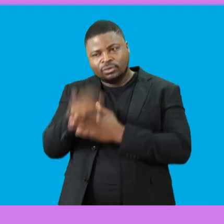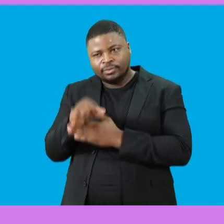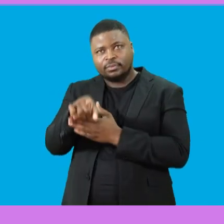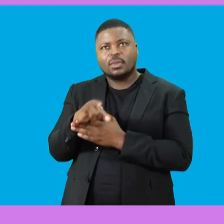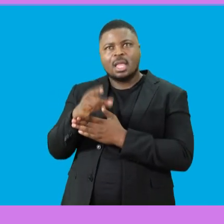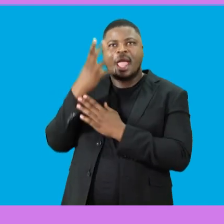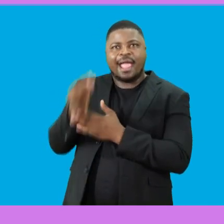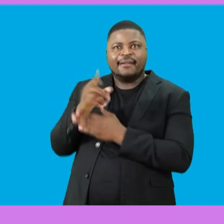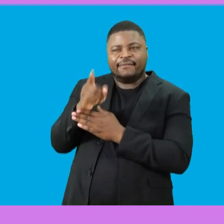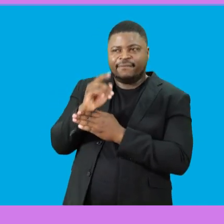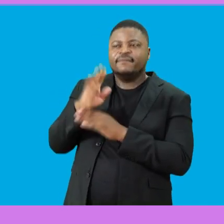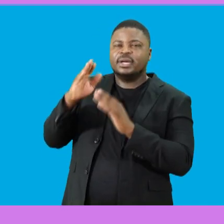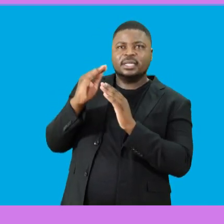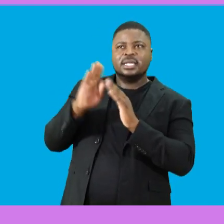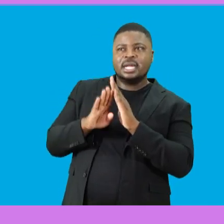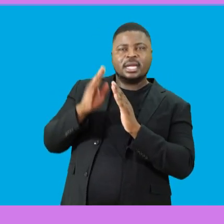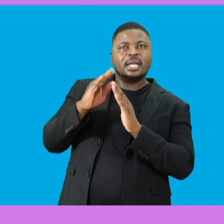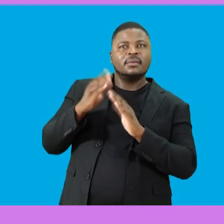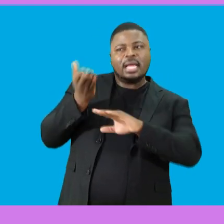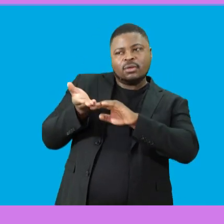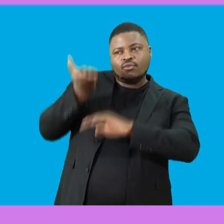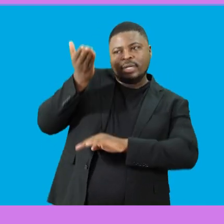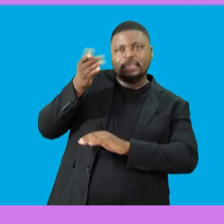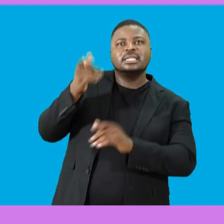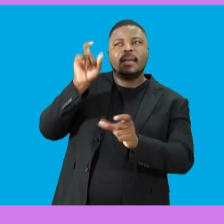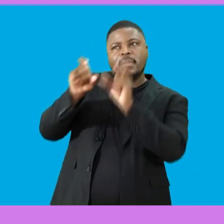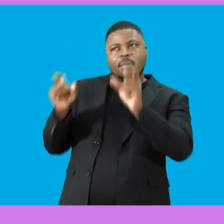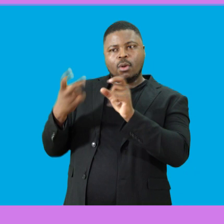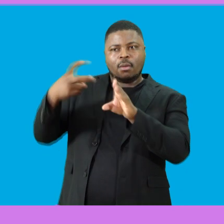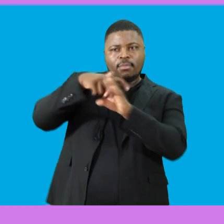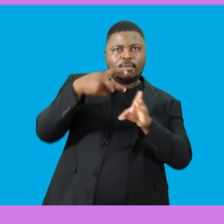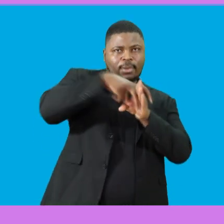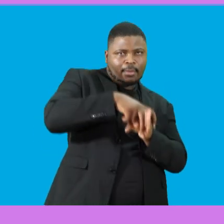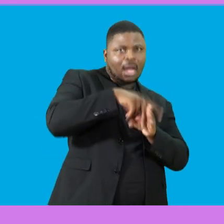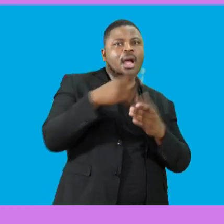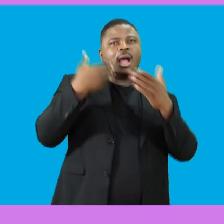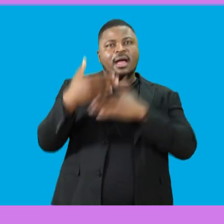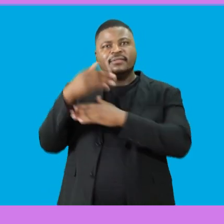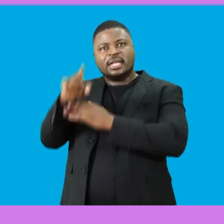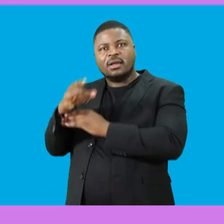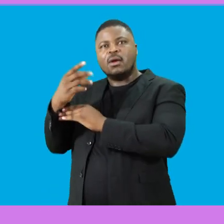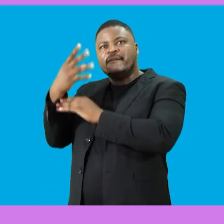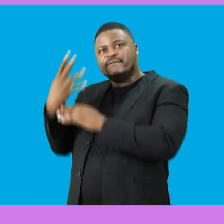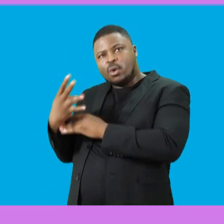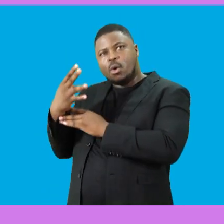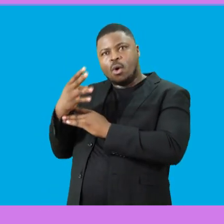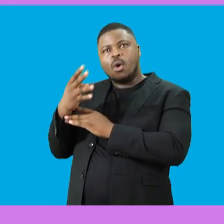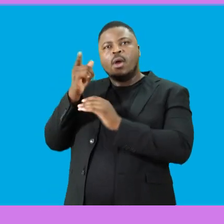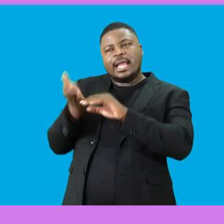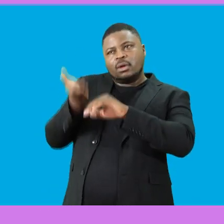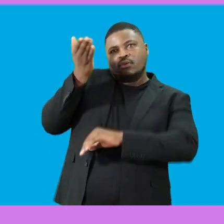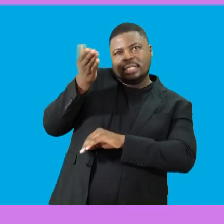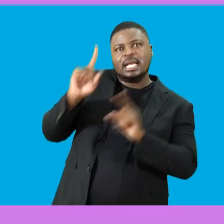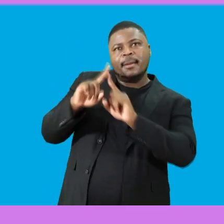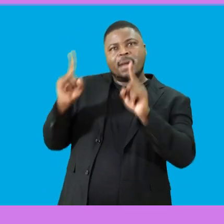trend. So you say there was a decrease in number from bus 1 to 2, then we had an increase in number from 2 to 4, then we had a decrease in